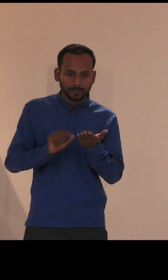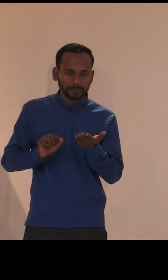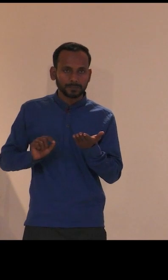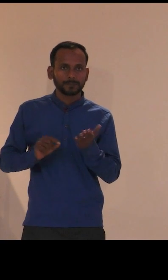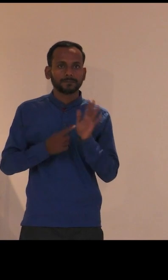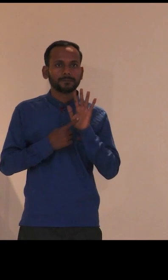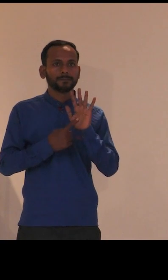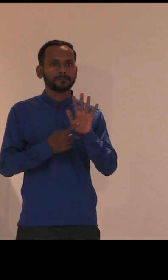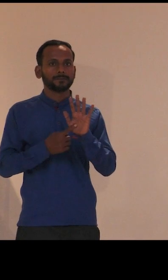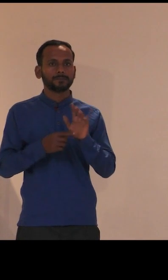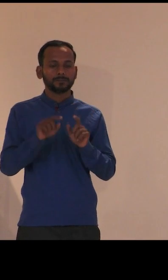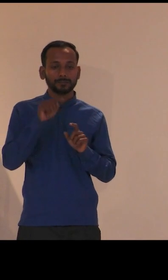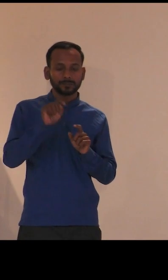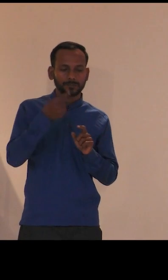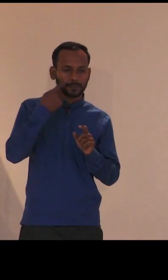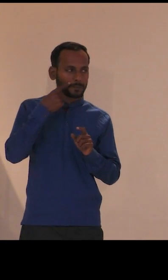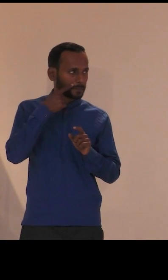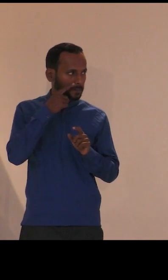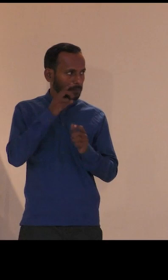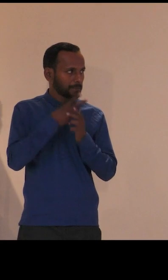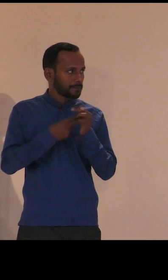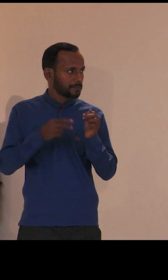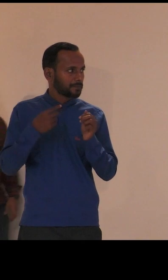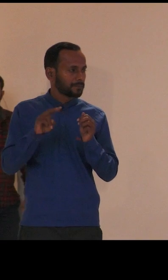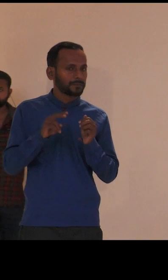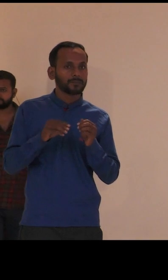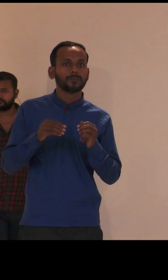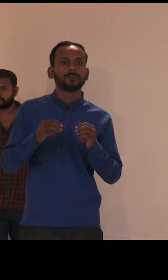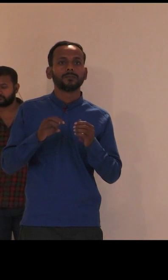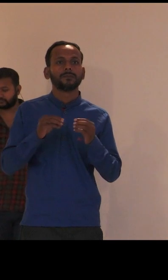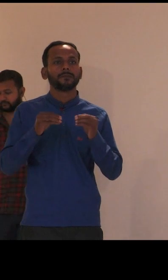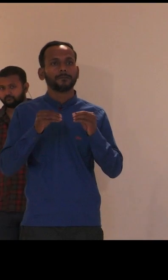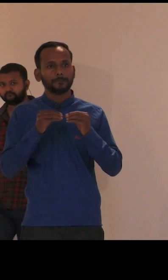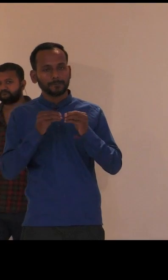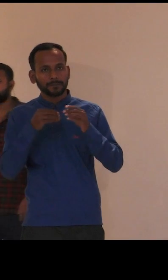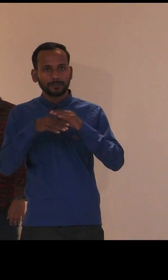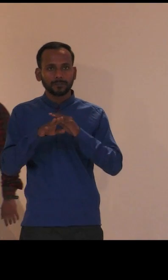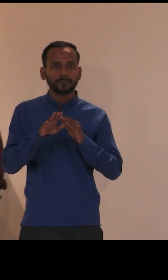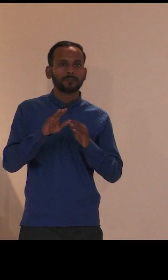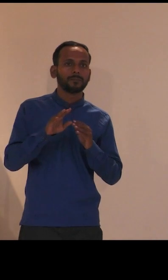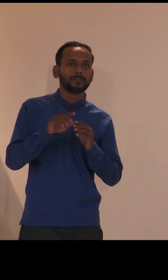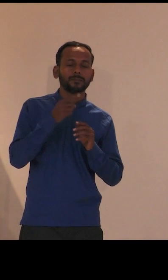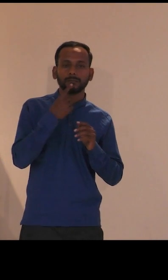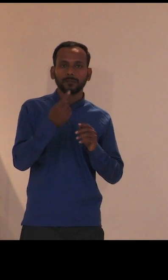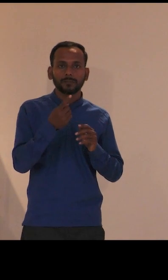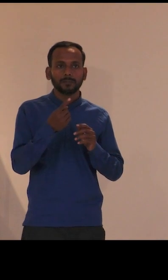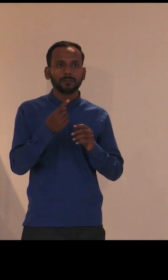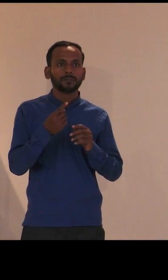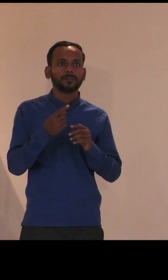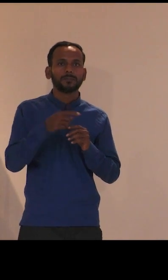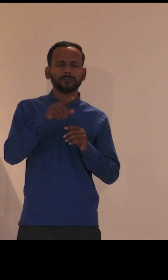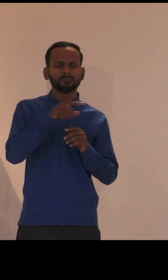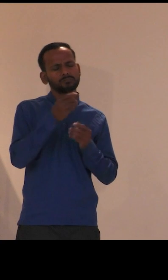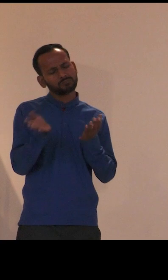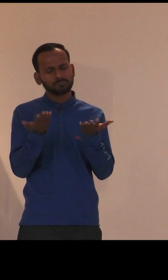she called her parents who are industrialists in Mumbai, and she told them, like, you guys never told us